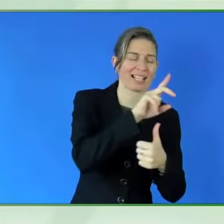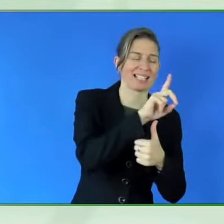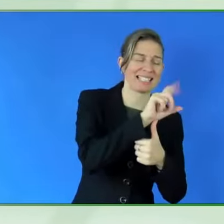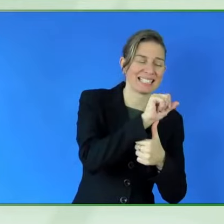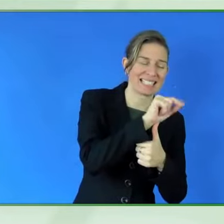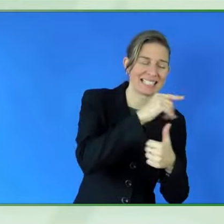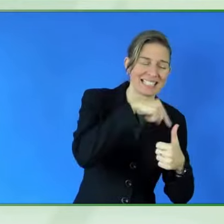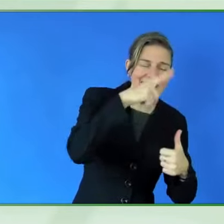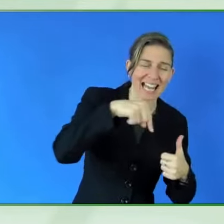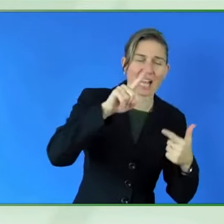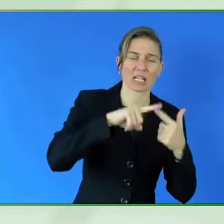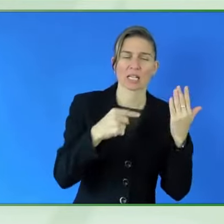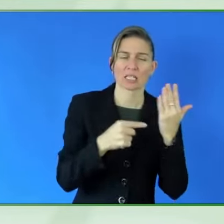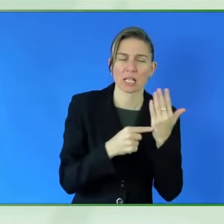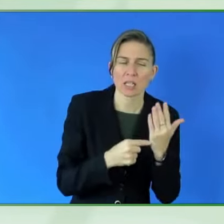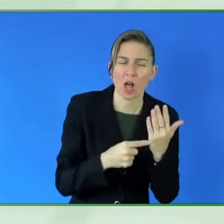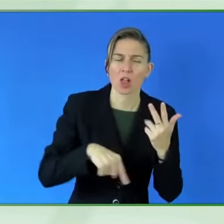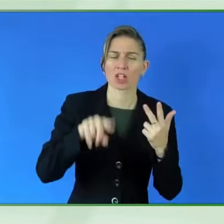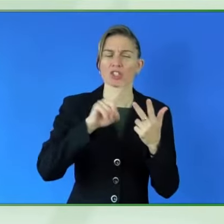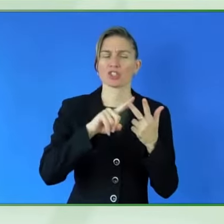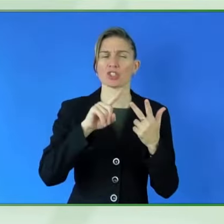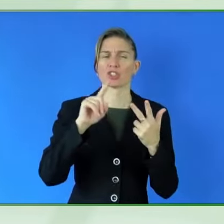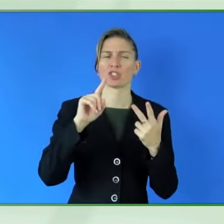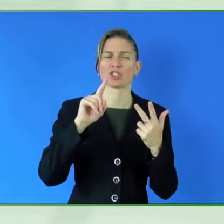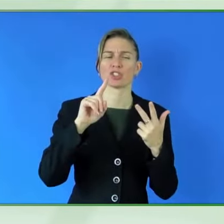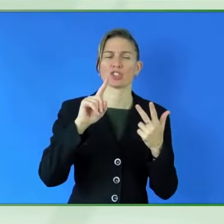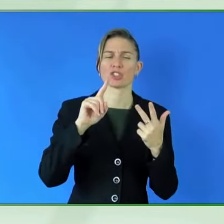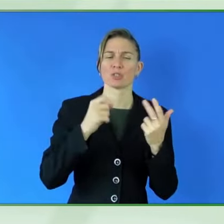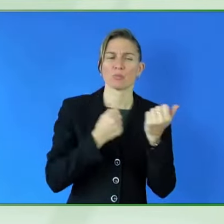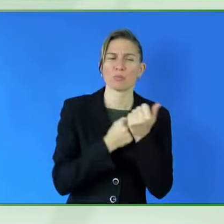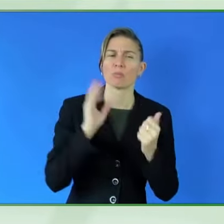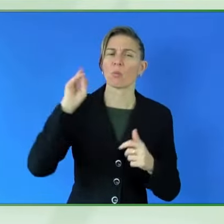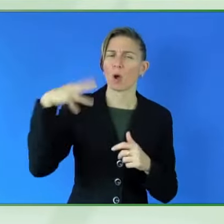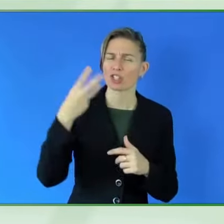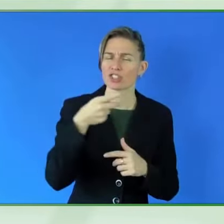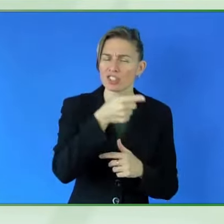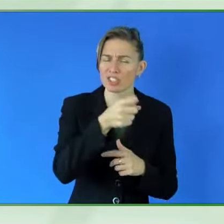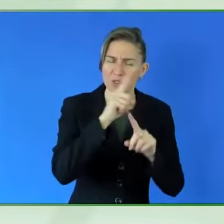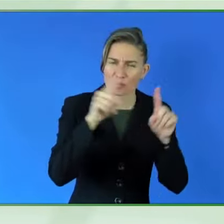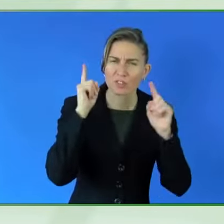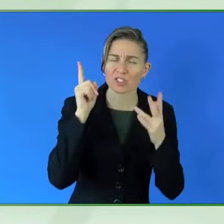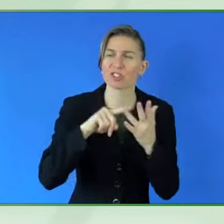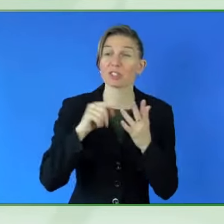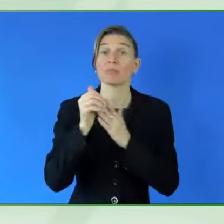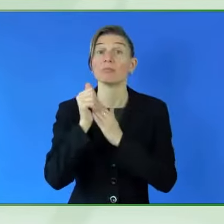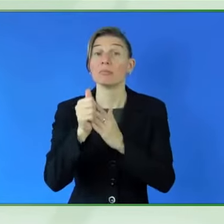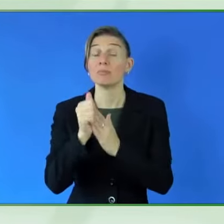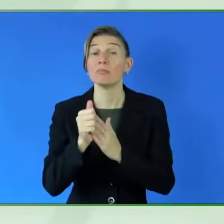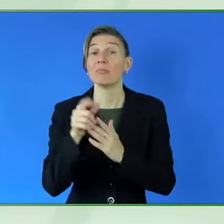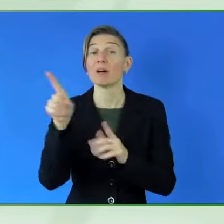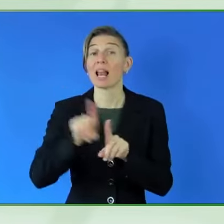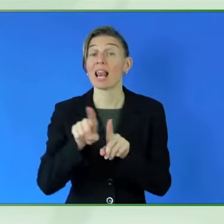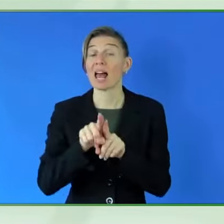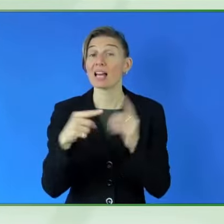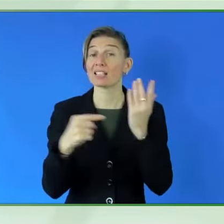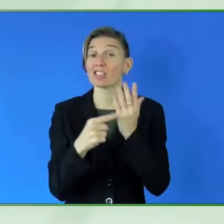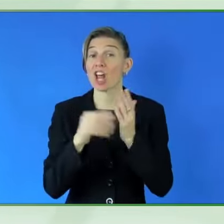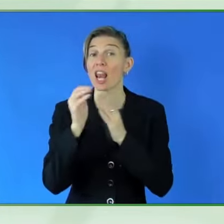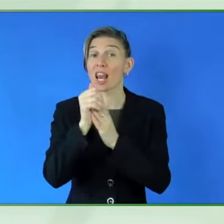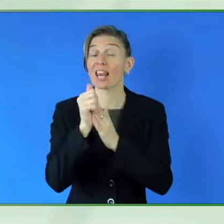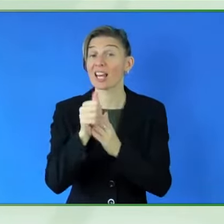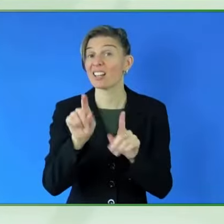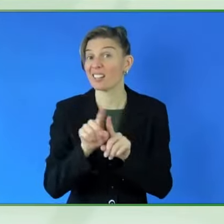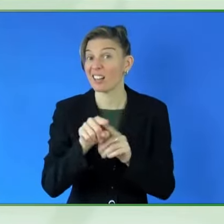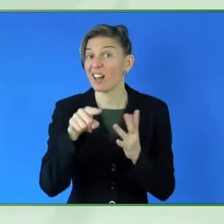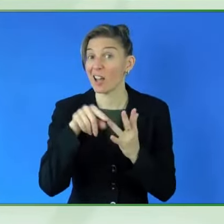of Washington, guidance and leadership and participation by technology leaders like Microsoft, and then the role on the sort